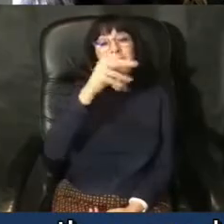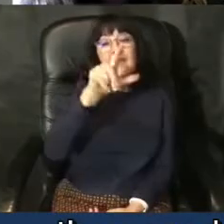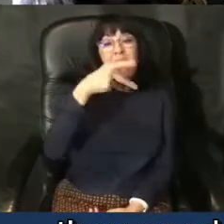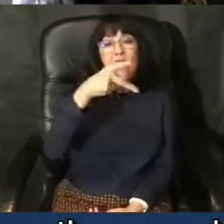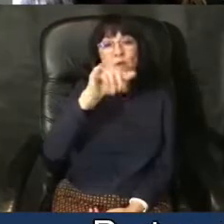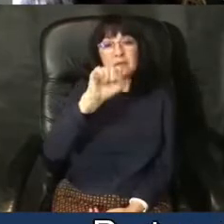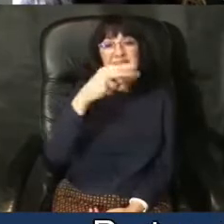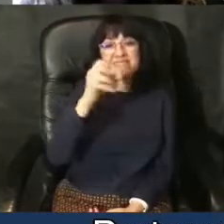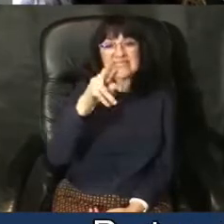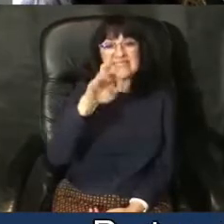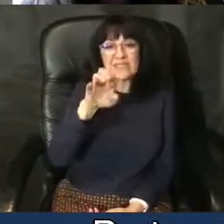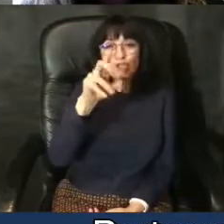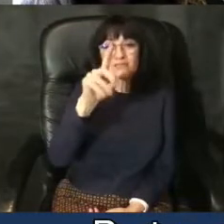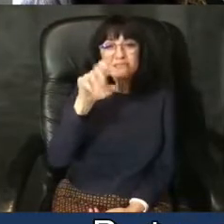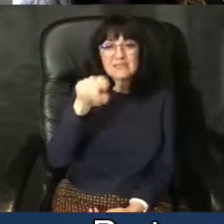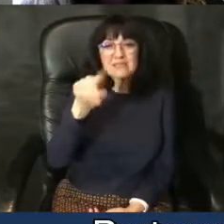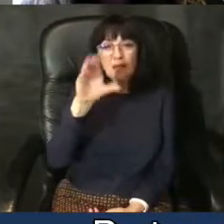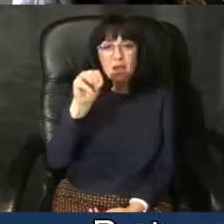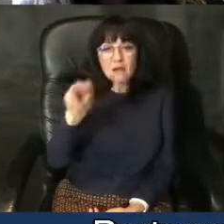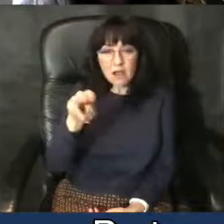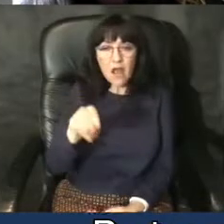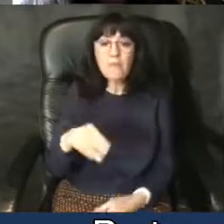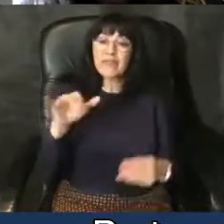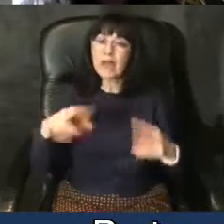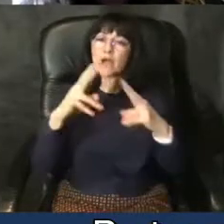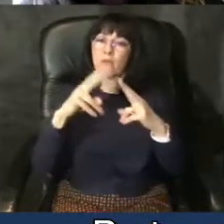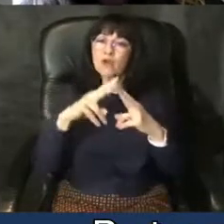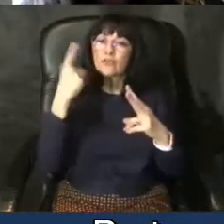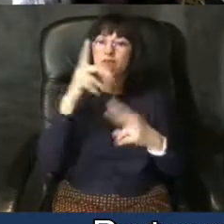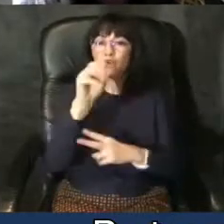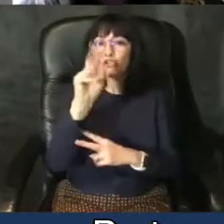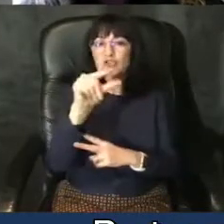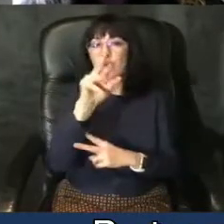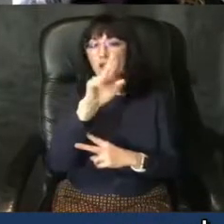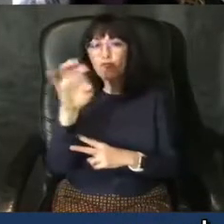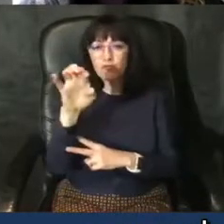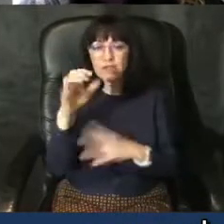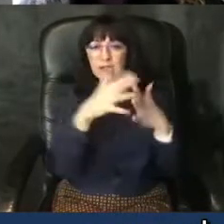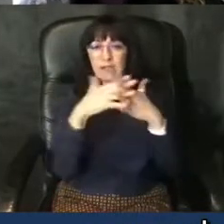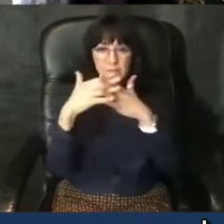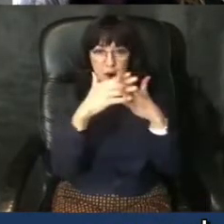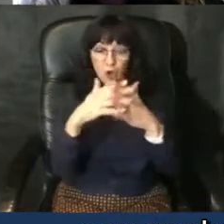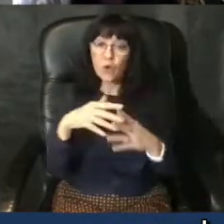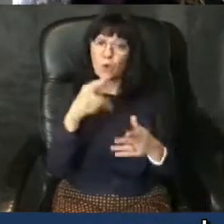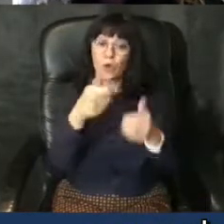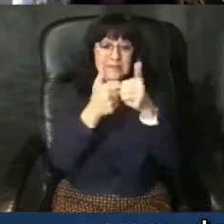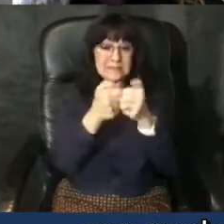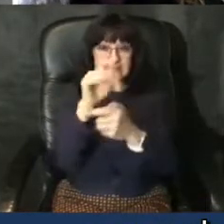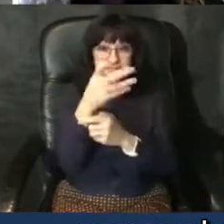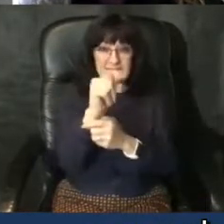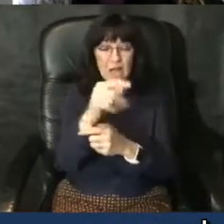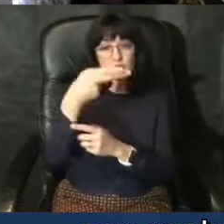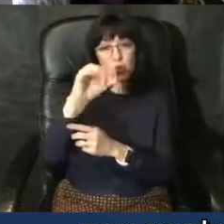helpisherede.com, it's the Partnership for Drug-Free America, or text HOPE DE, and we can make sure that you get connected